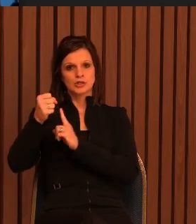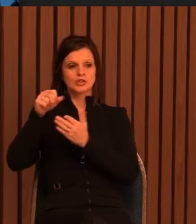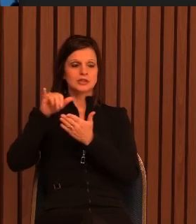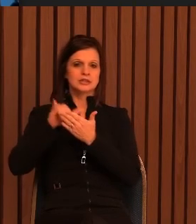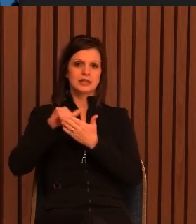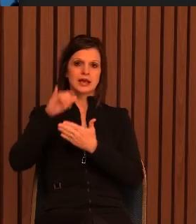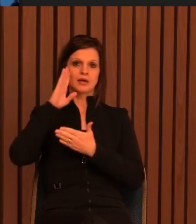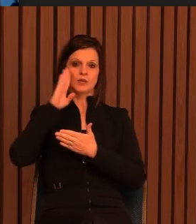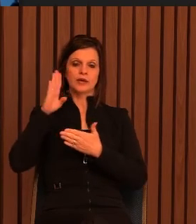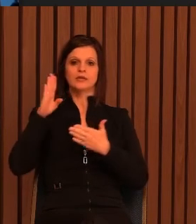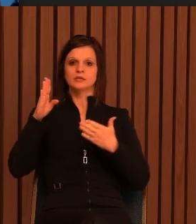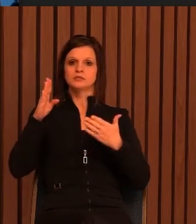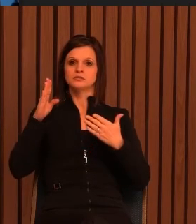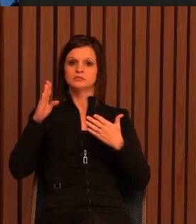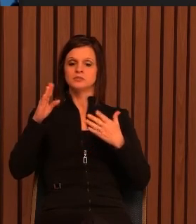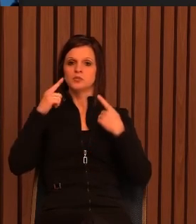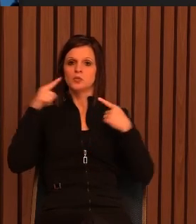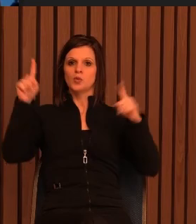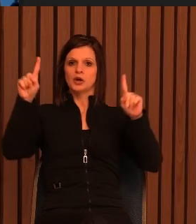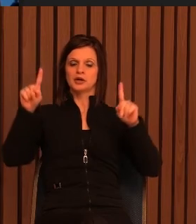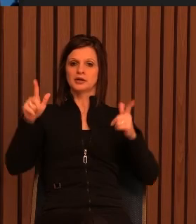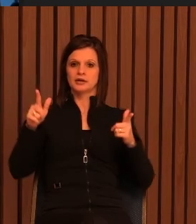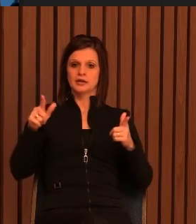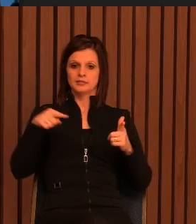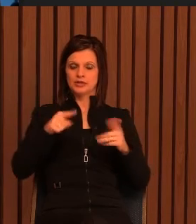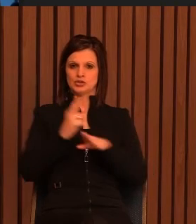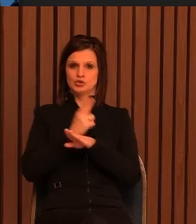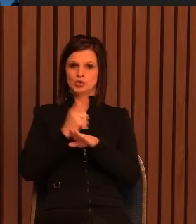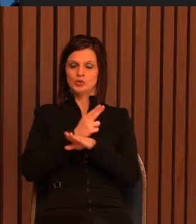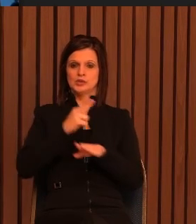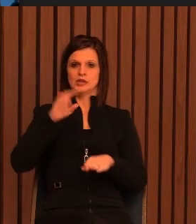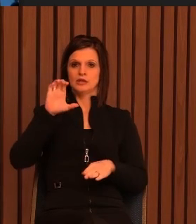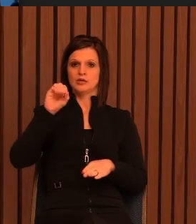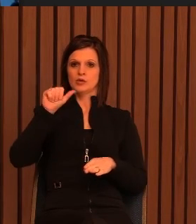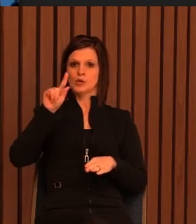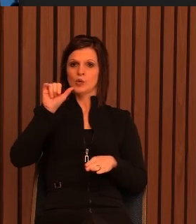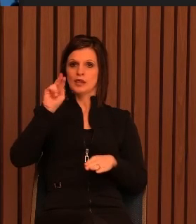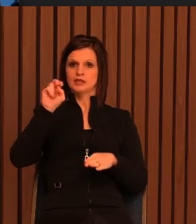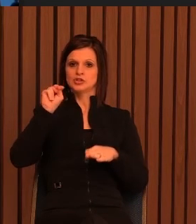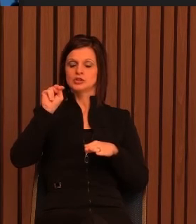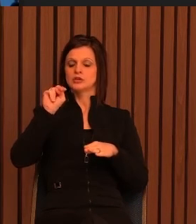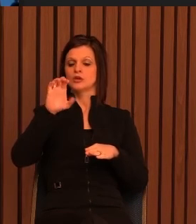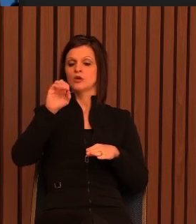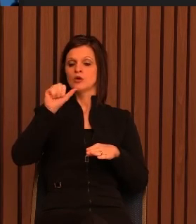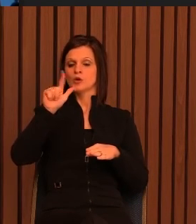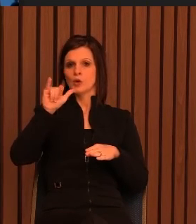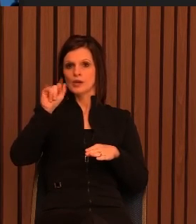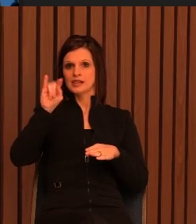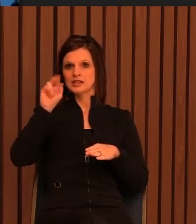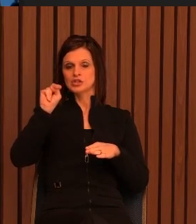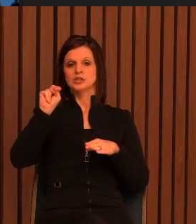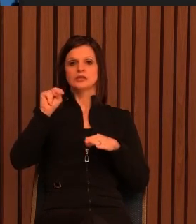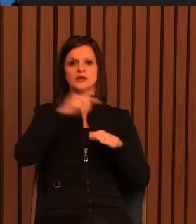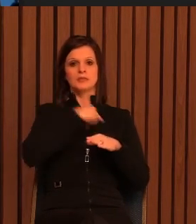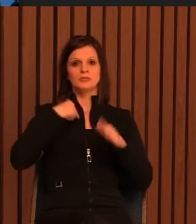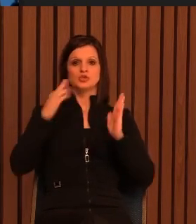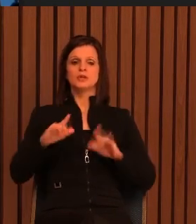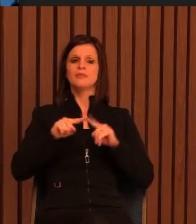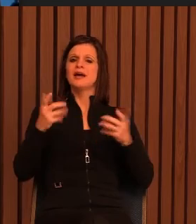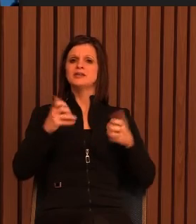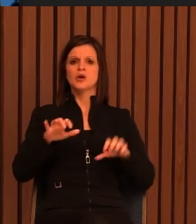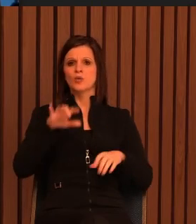the coalition membership, because some of those people are already on the coalition. But I just want to make sure that we don't leave out the Shelby counties and the